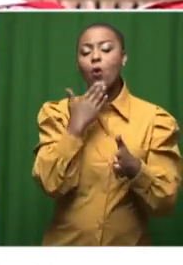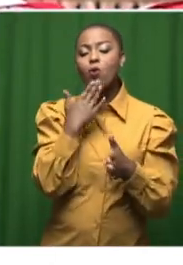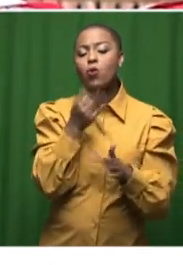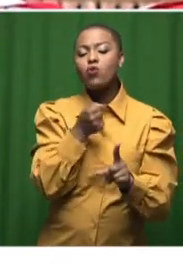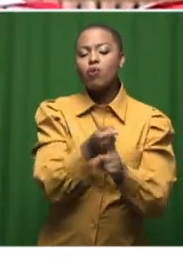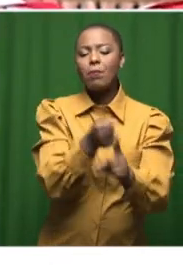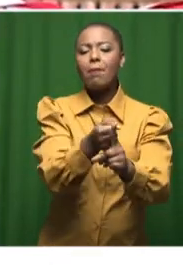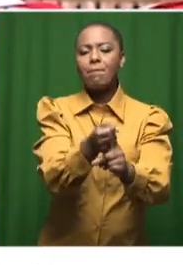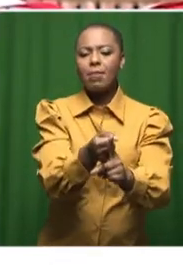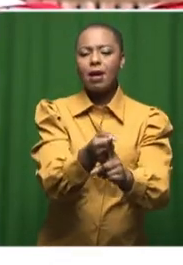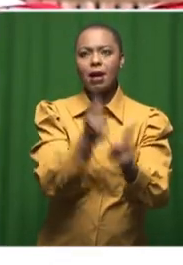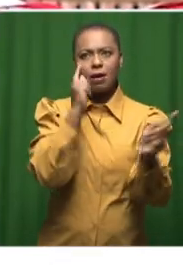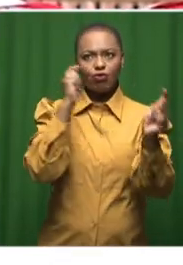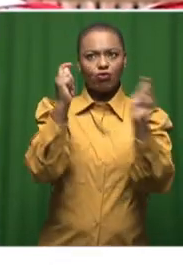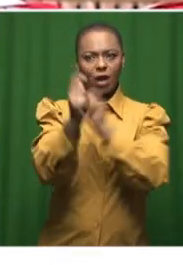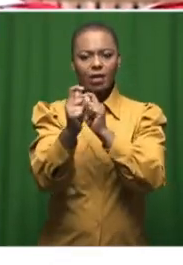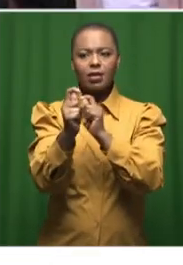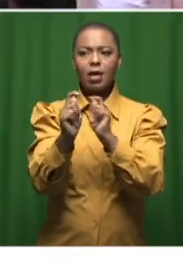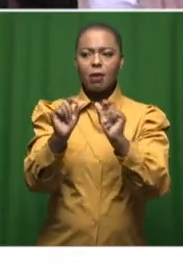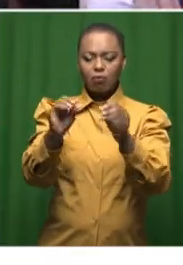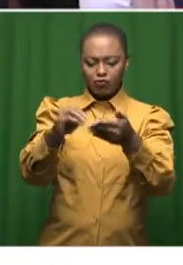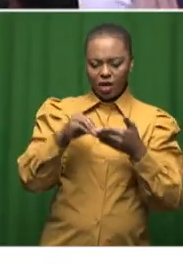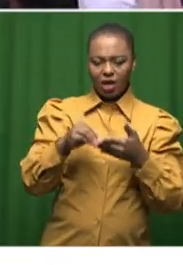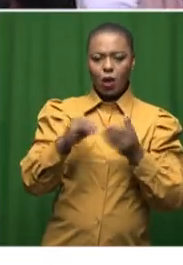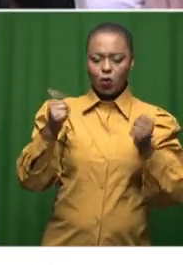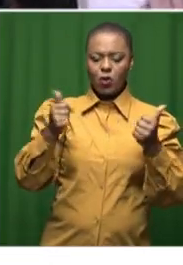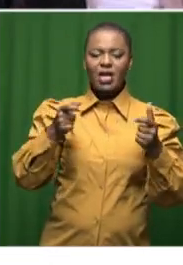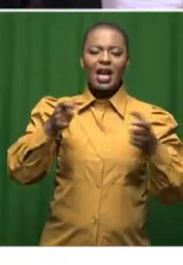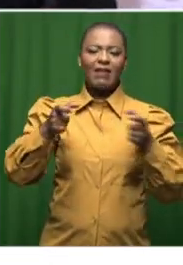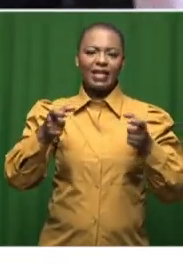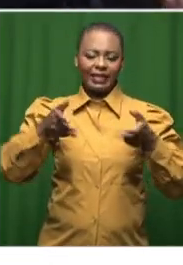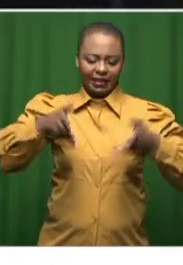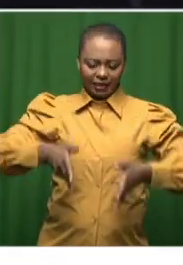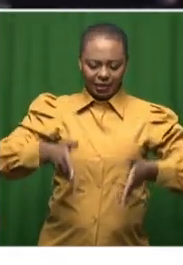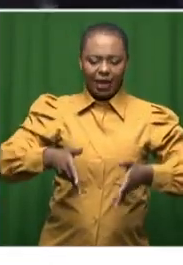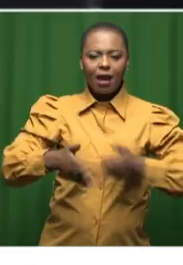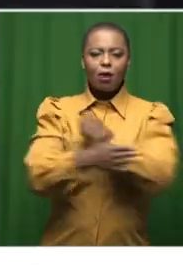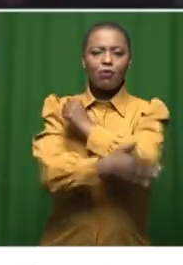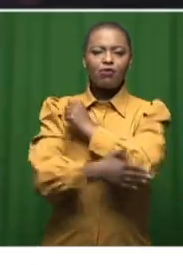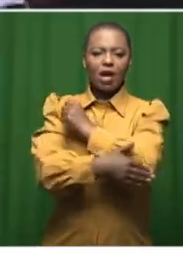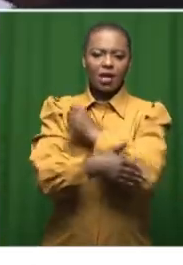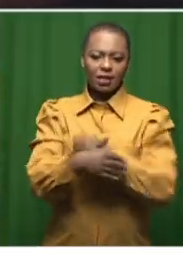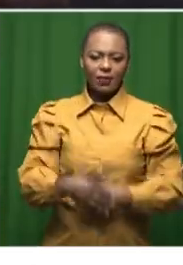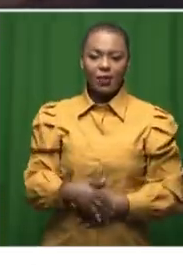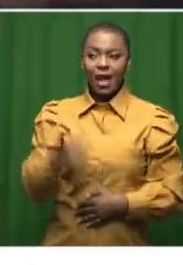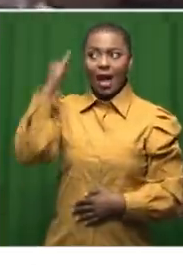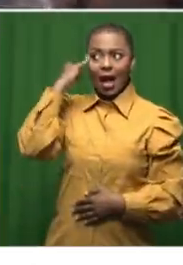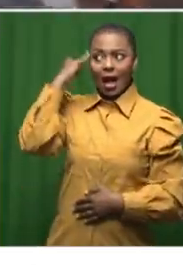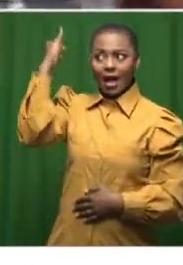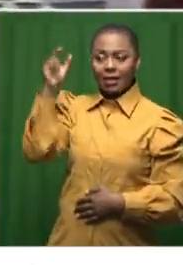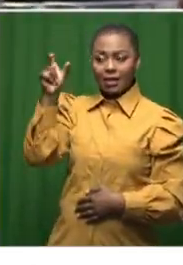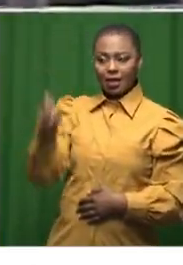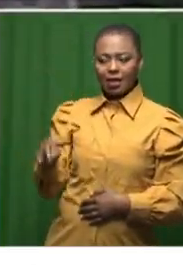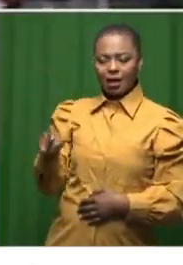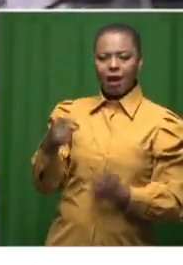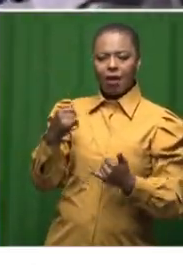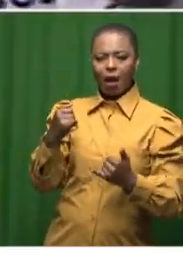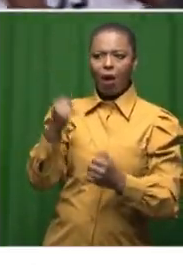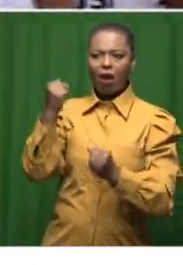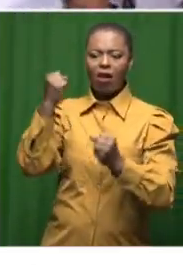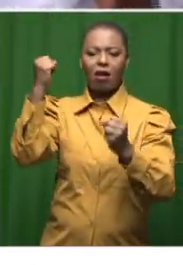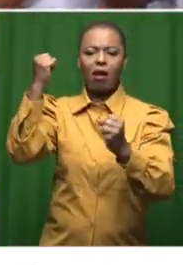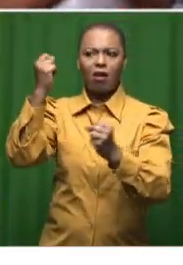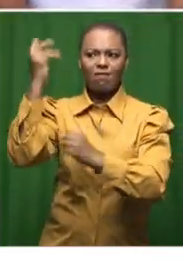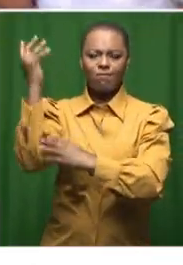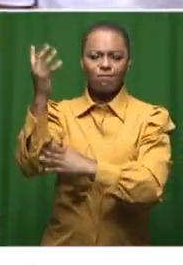remains to be seen if the ideas that Mmusi Maimane sold to the citizens of this country who are so desperate for change are just a pipe